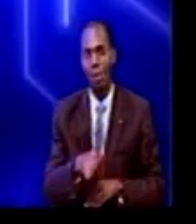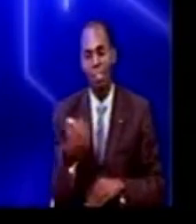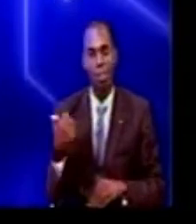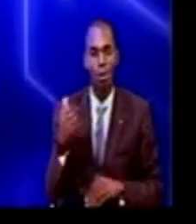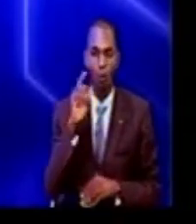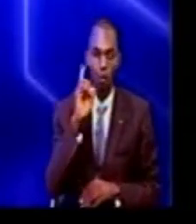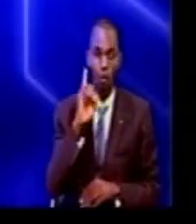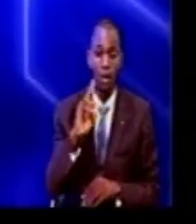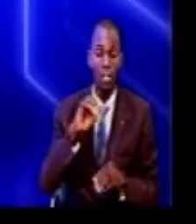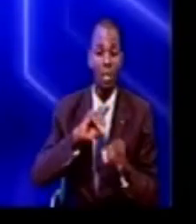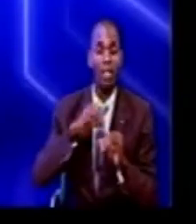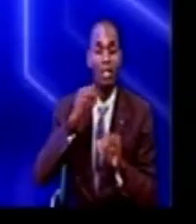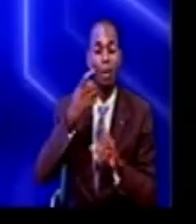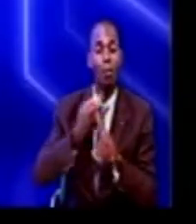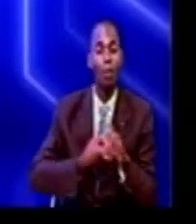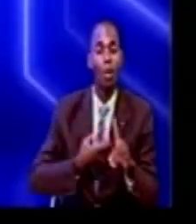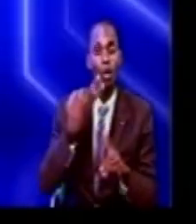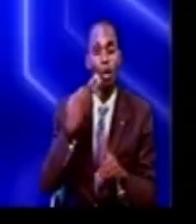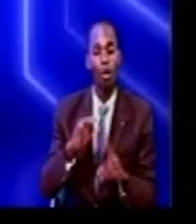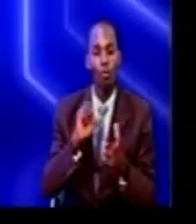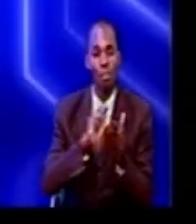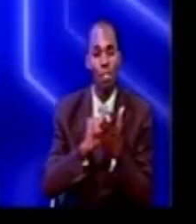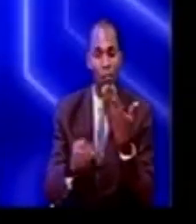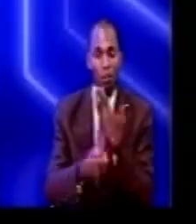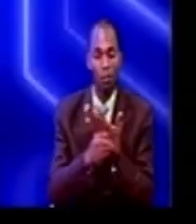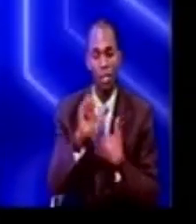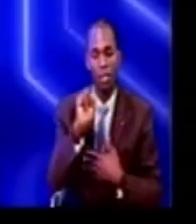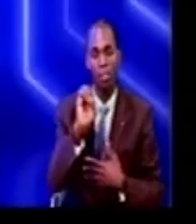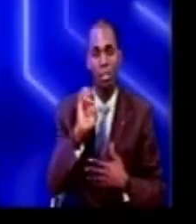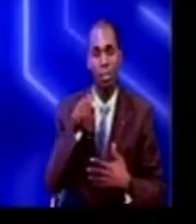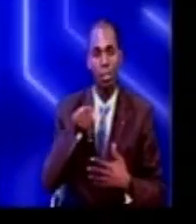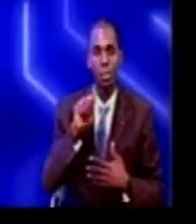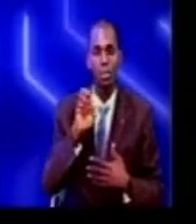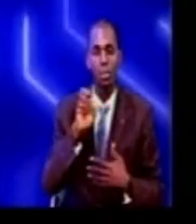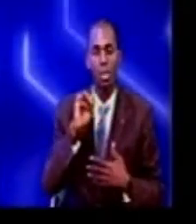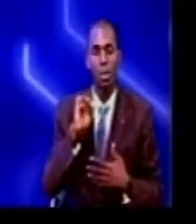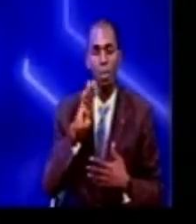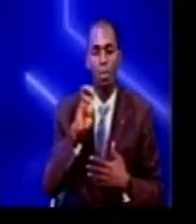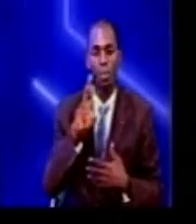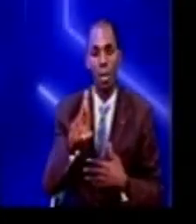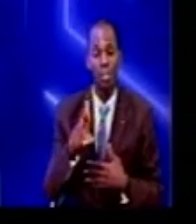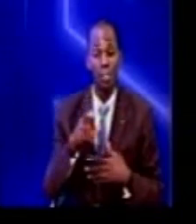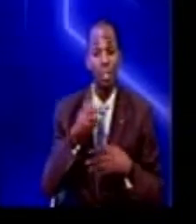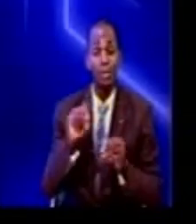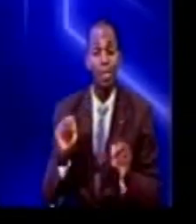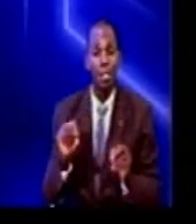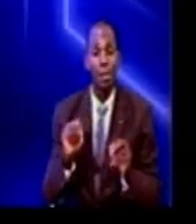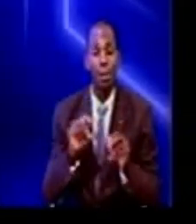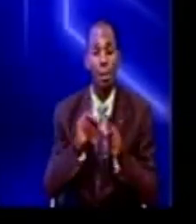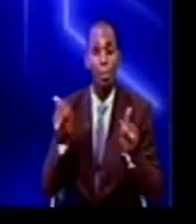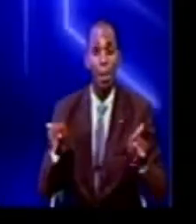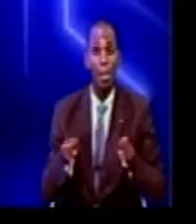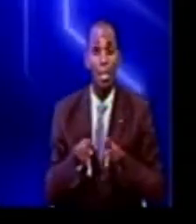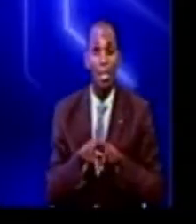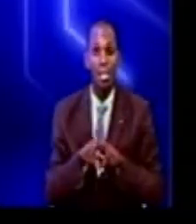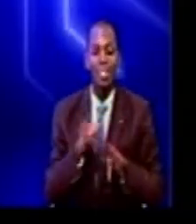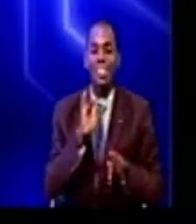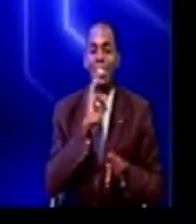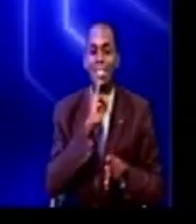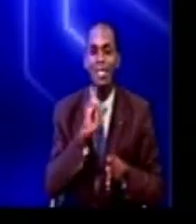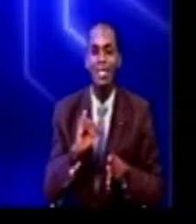ready for another one in the month of September. And the